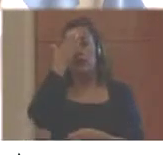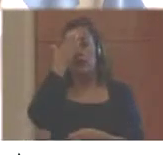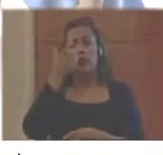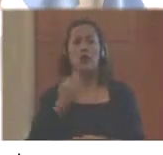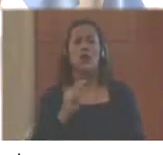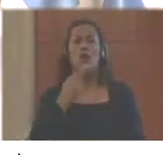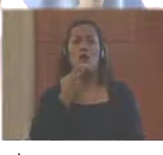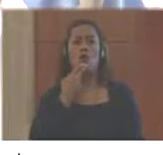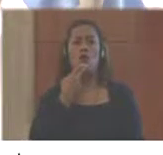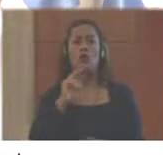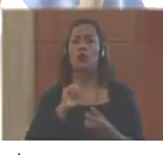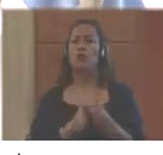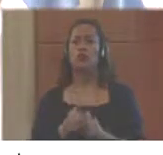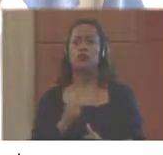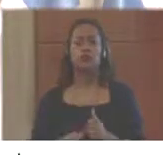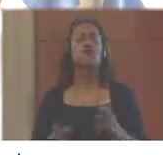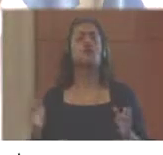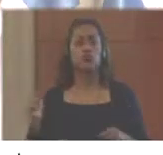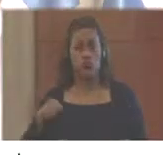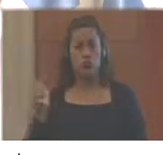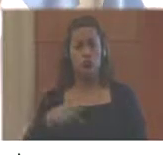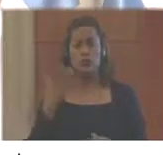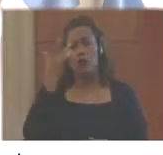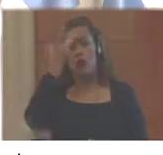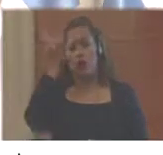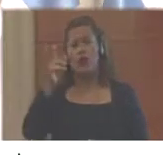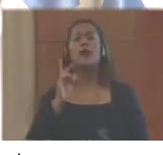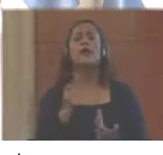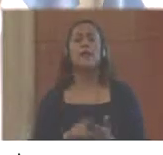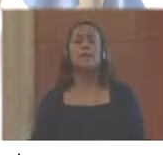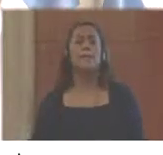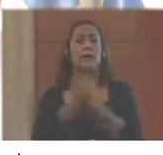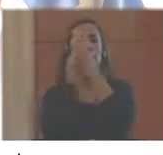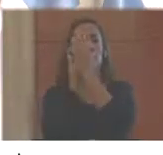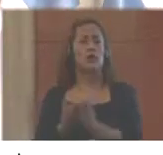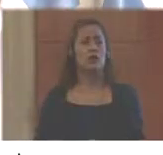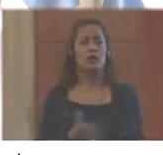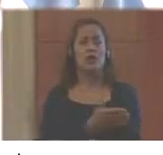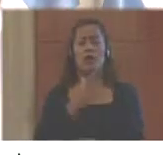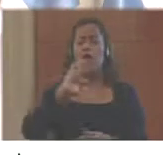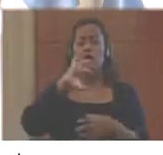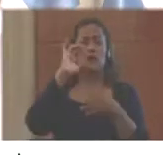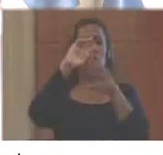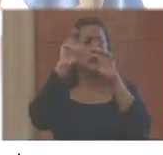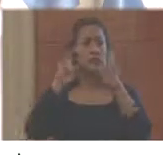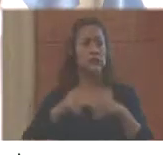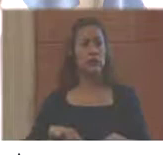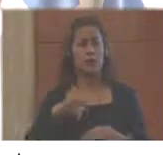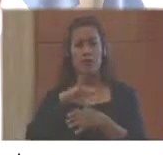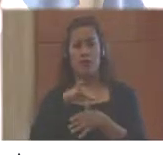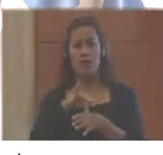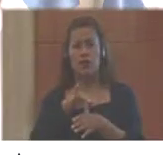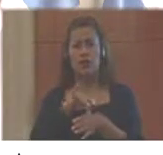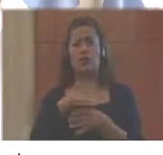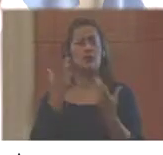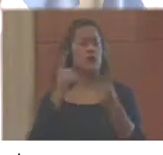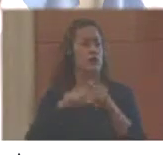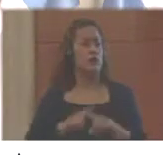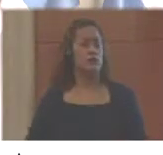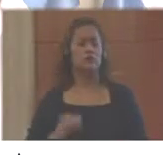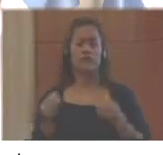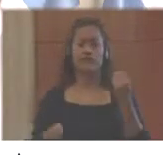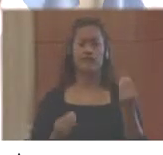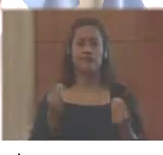management. Honduras makes an effort to have a national system for DDR. We have come to